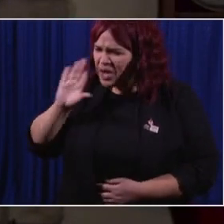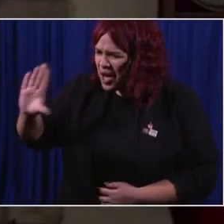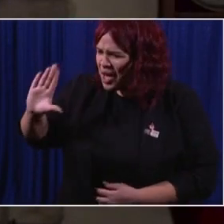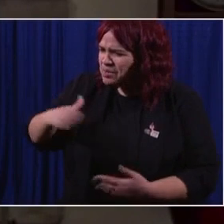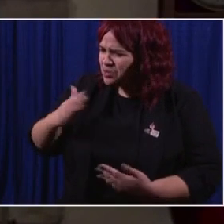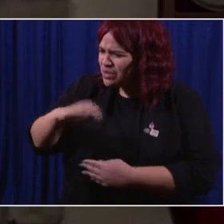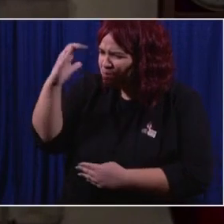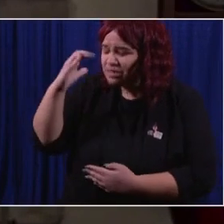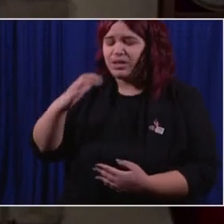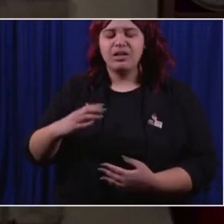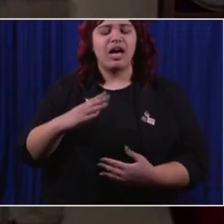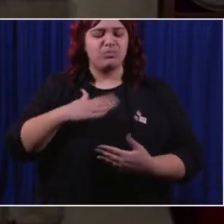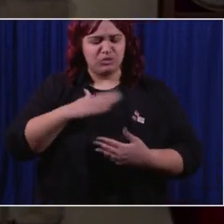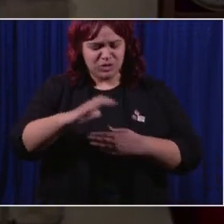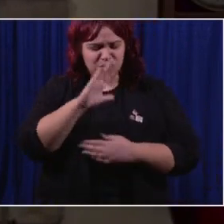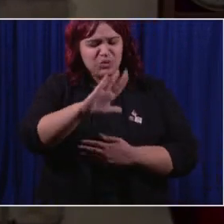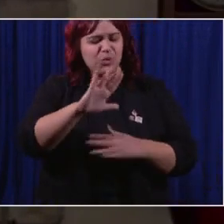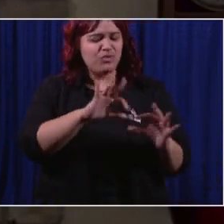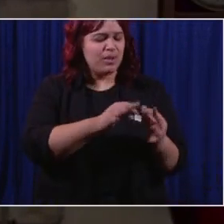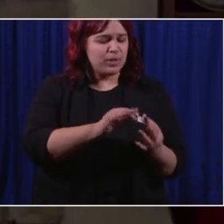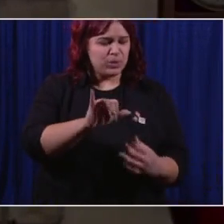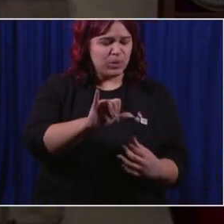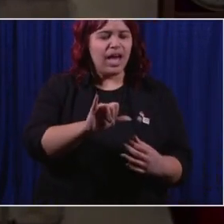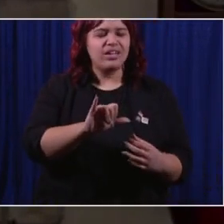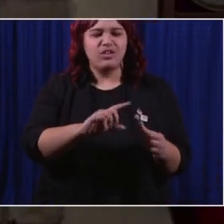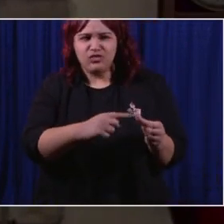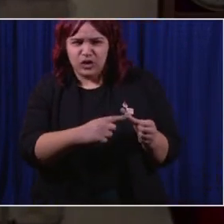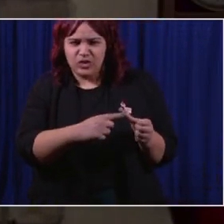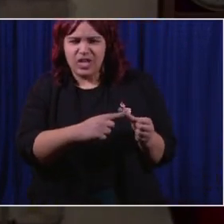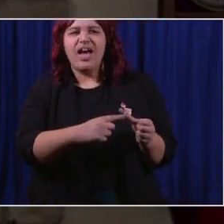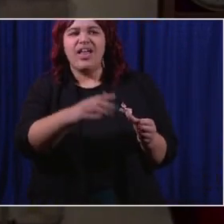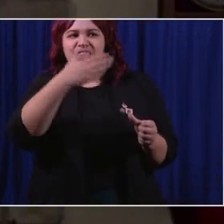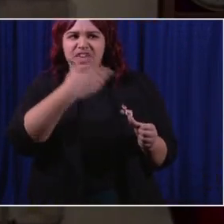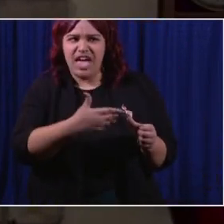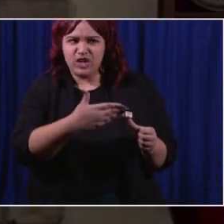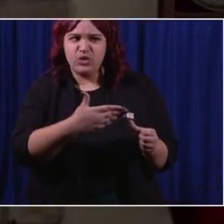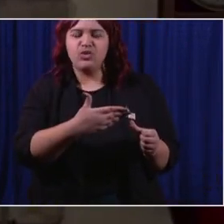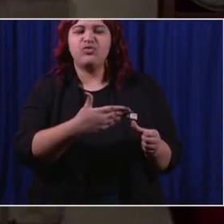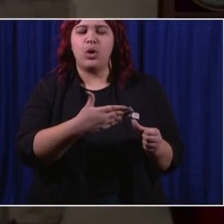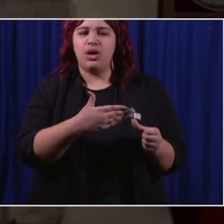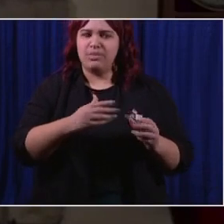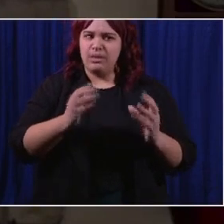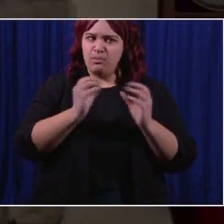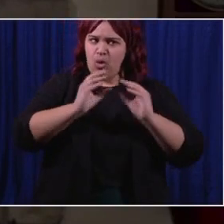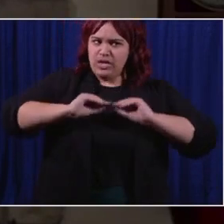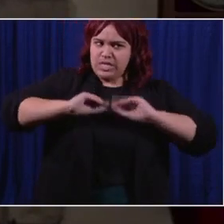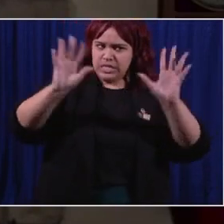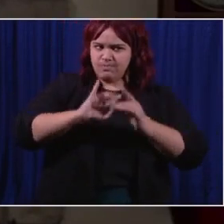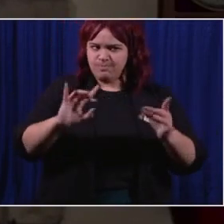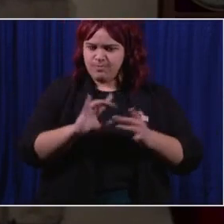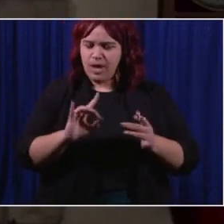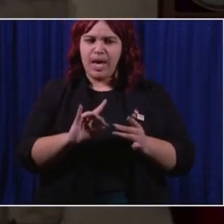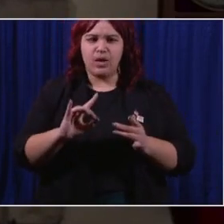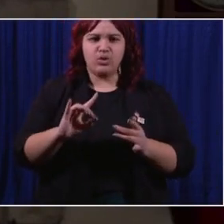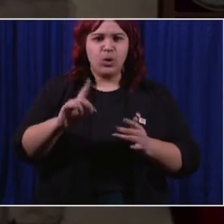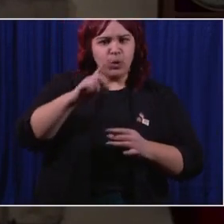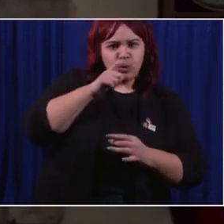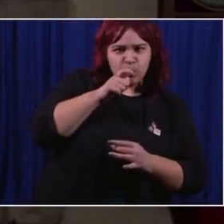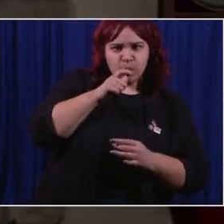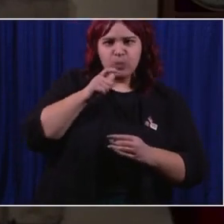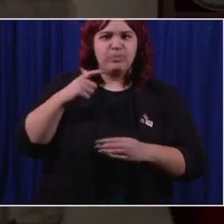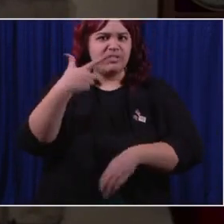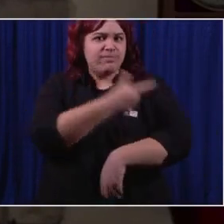sir. And real quick, first, thank you for clarifying on the vaccine distribution of children. Somewhat lengthy question, so I appreciate